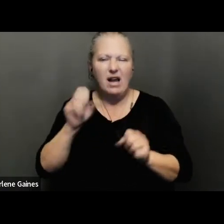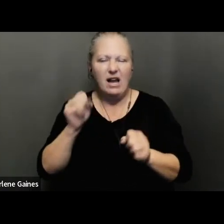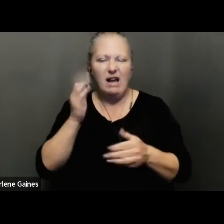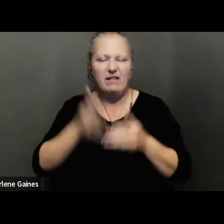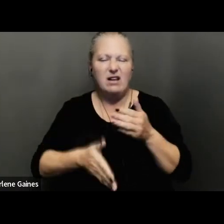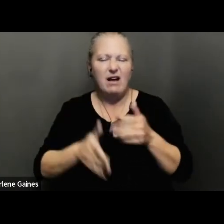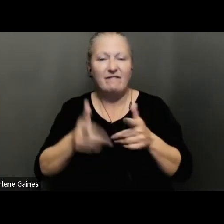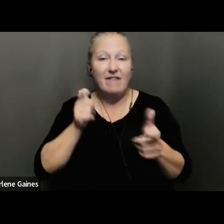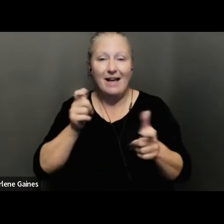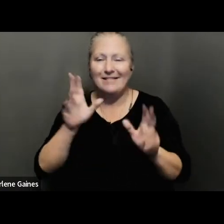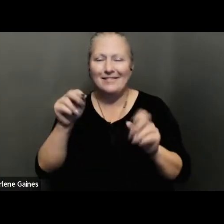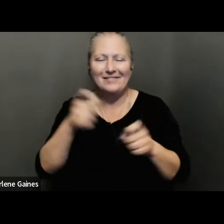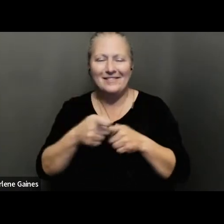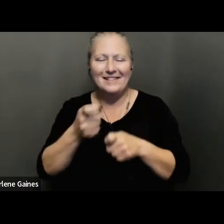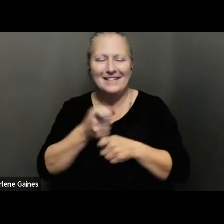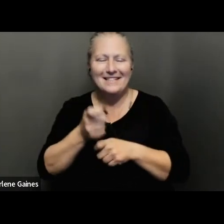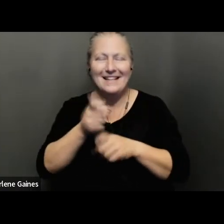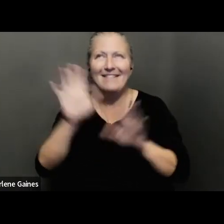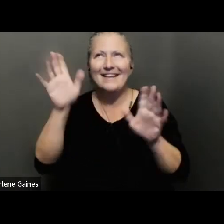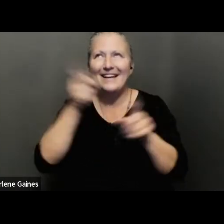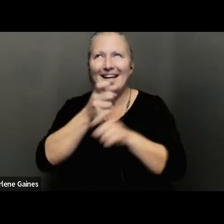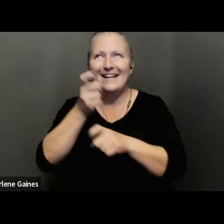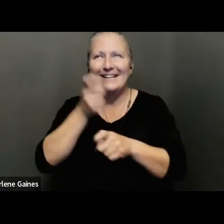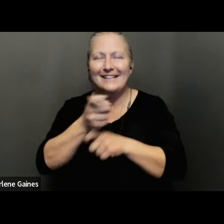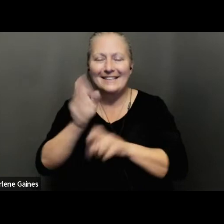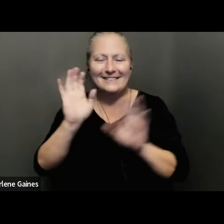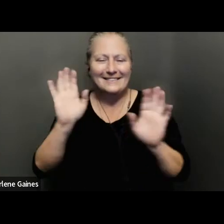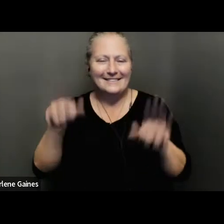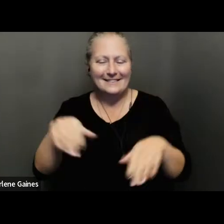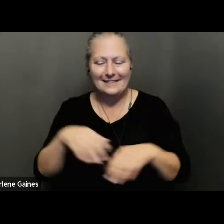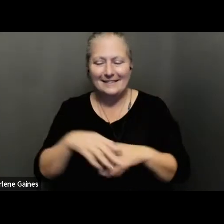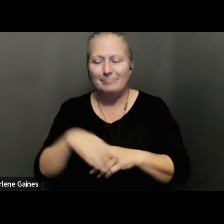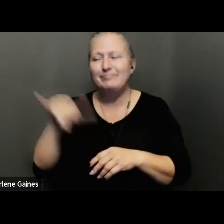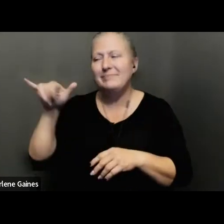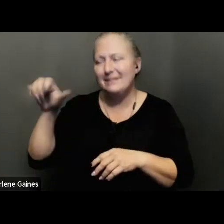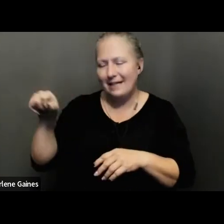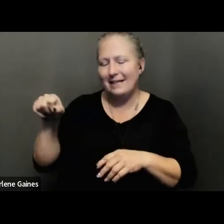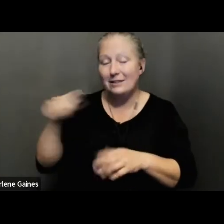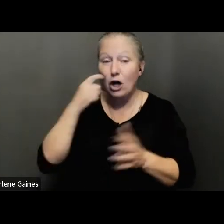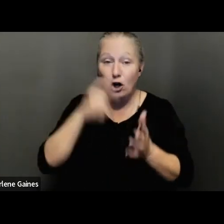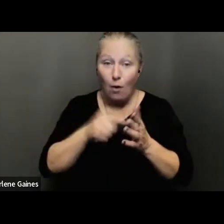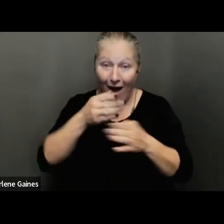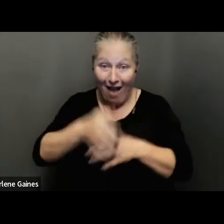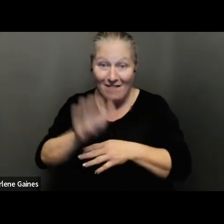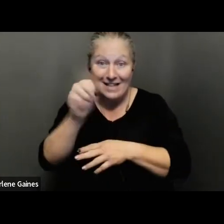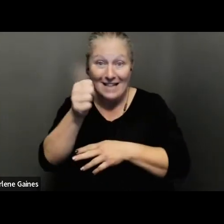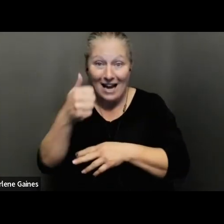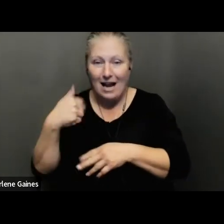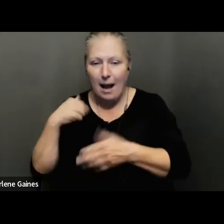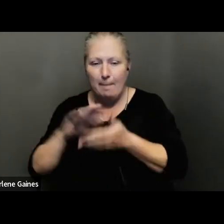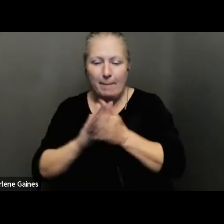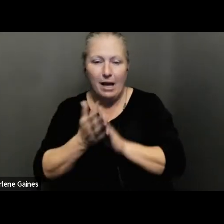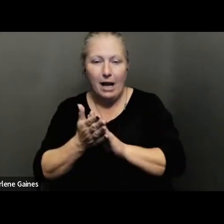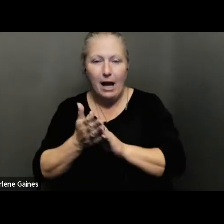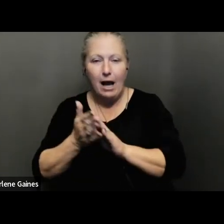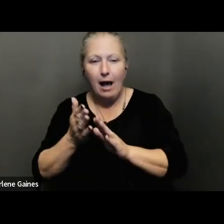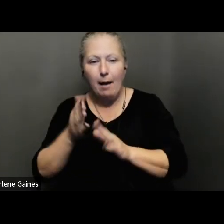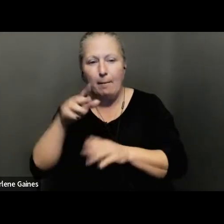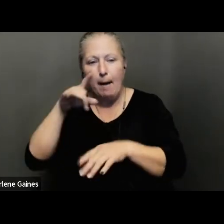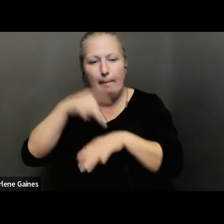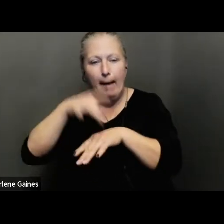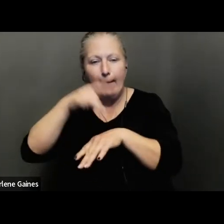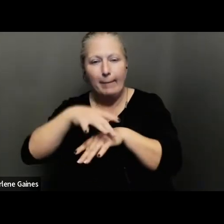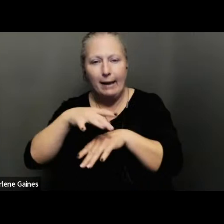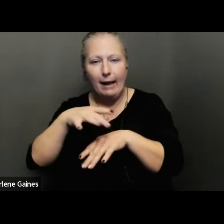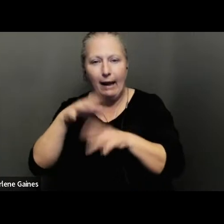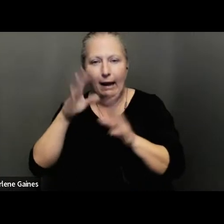So I'm just kidding. I'm kidding. yes. Notice after 10 o'clock, I start becoming, turning into a pumpkin and